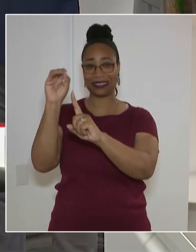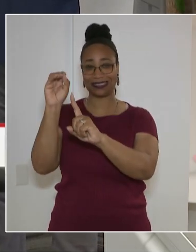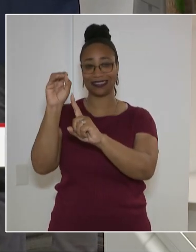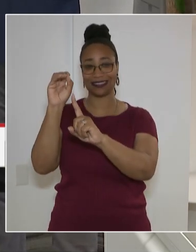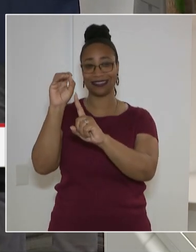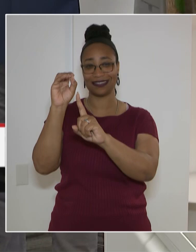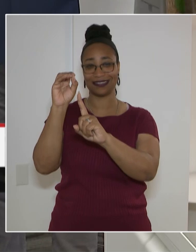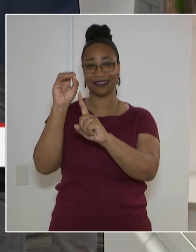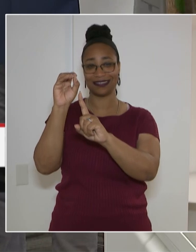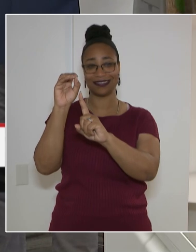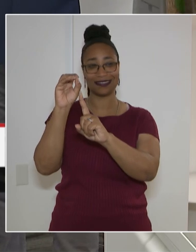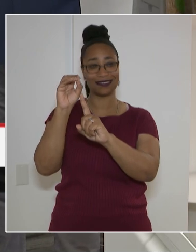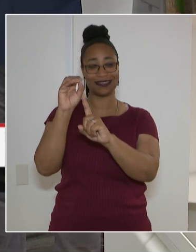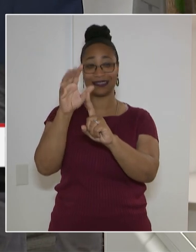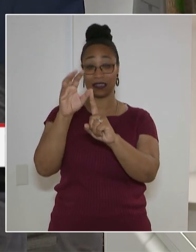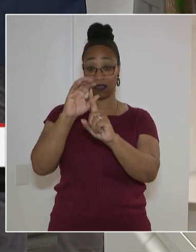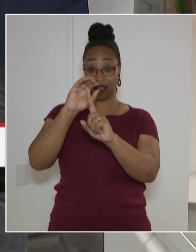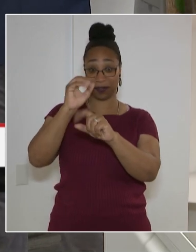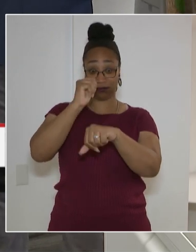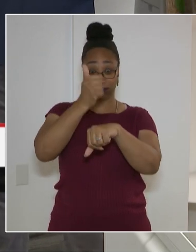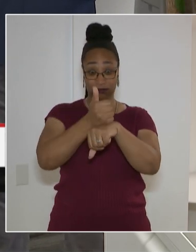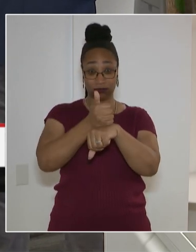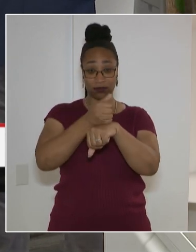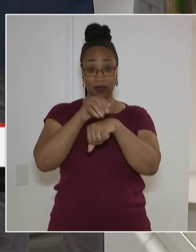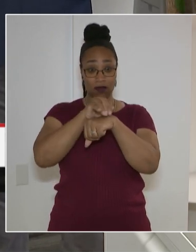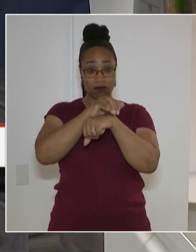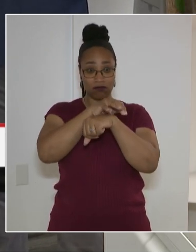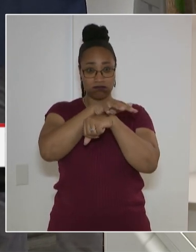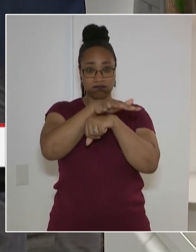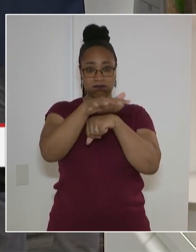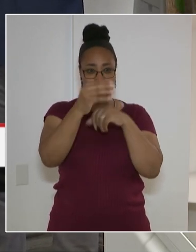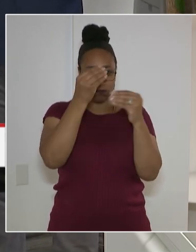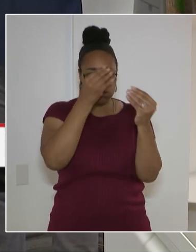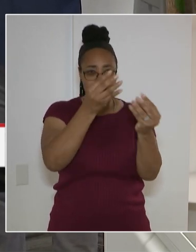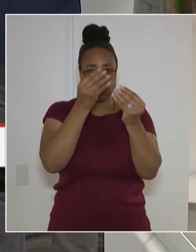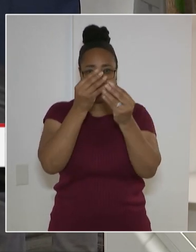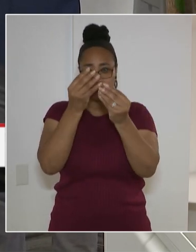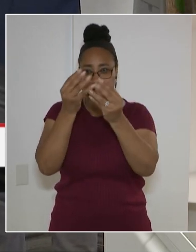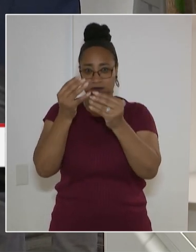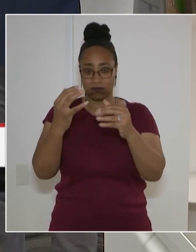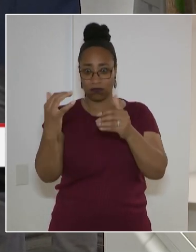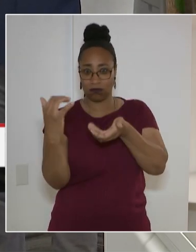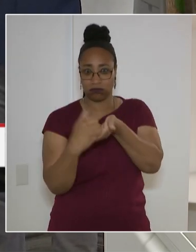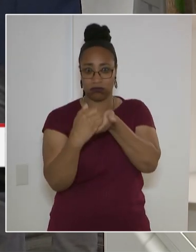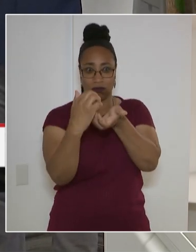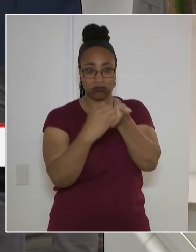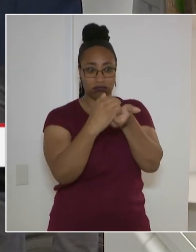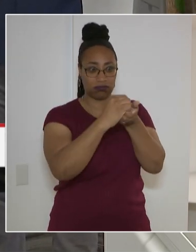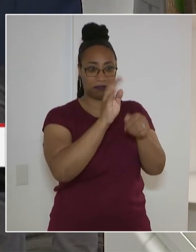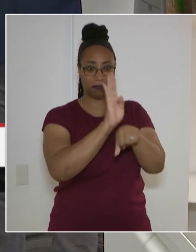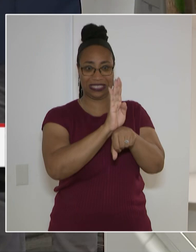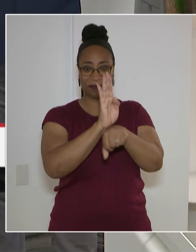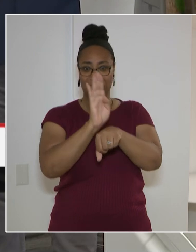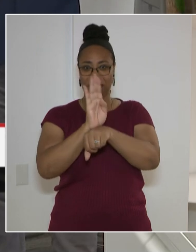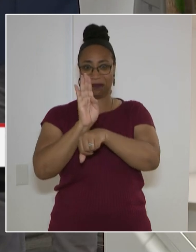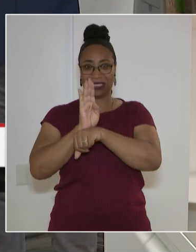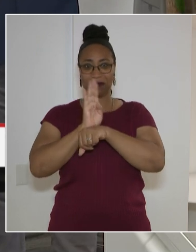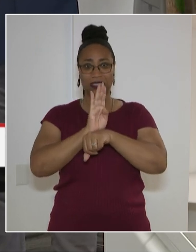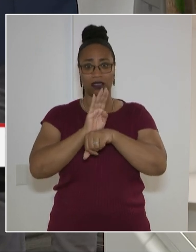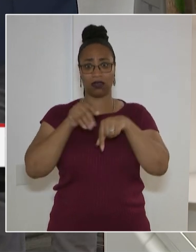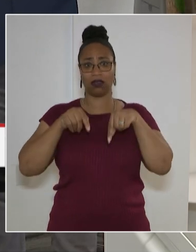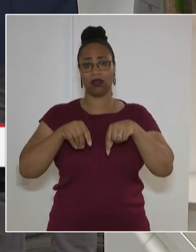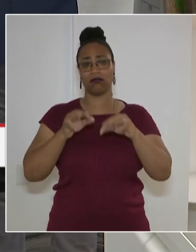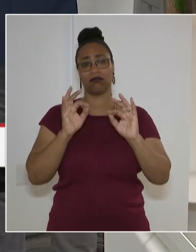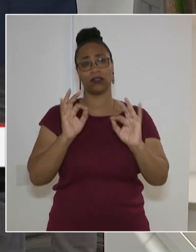colleagues, CEOs, that we're a good place to do business, that we've put together an economic development toolbox that